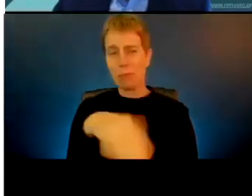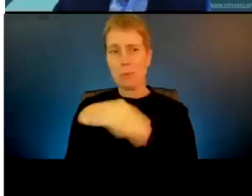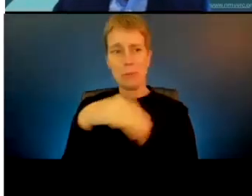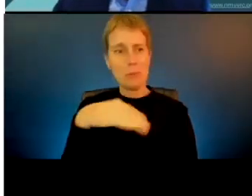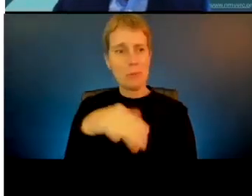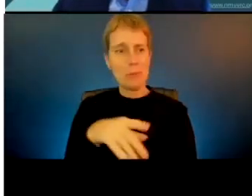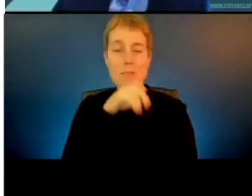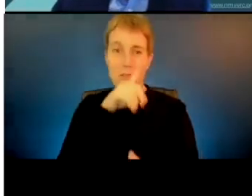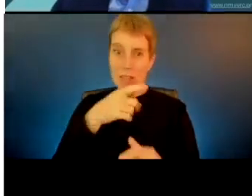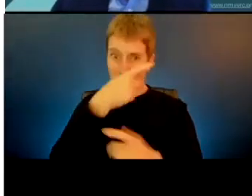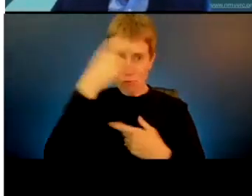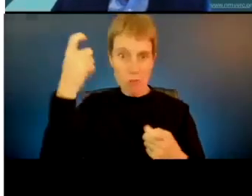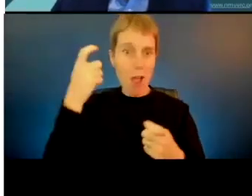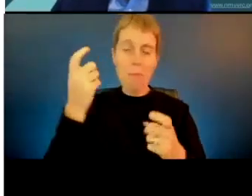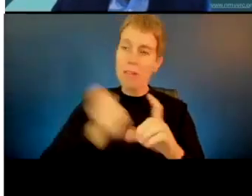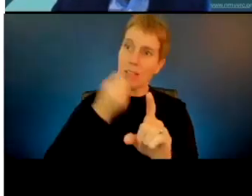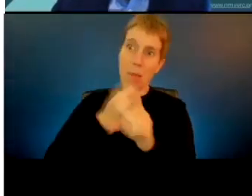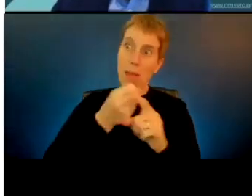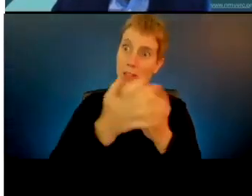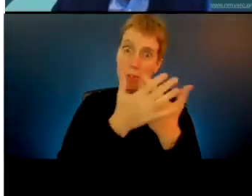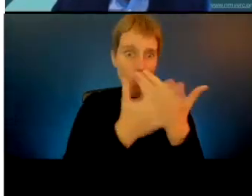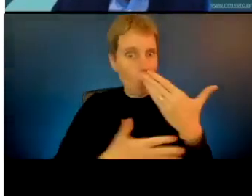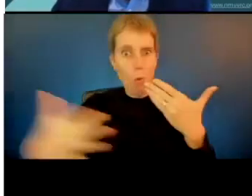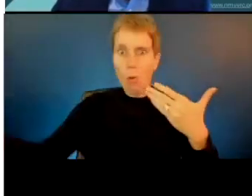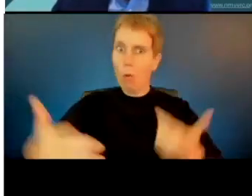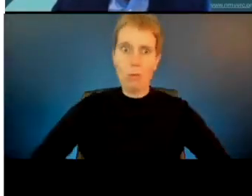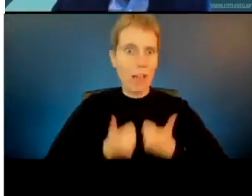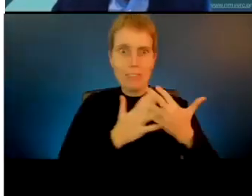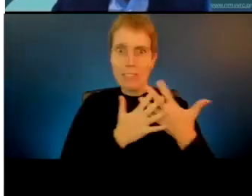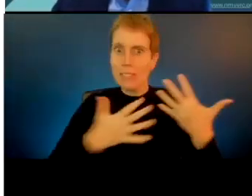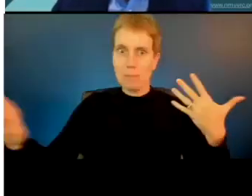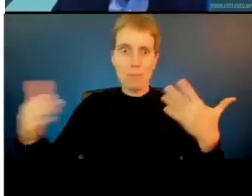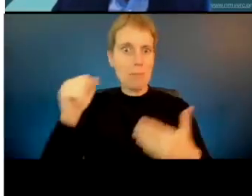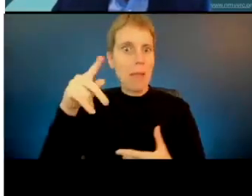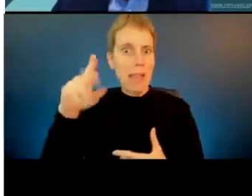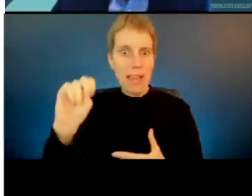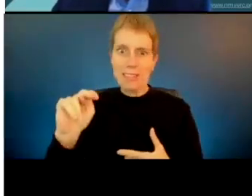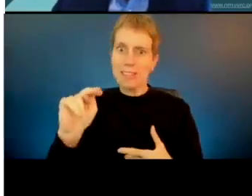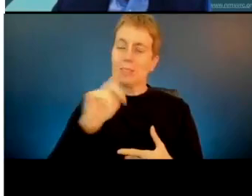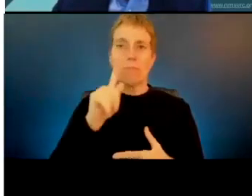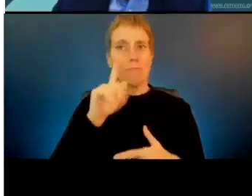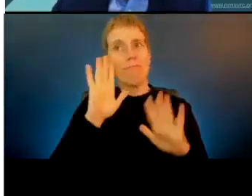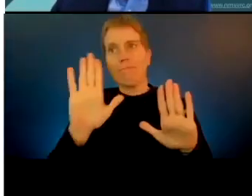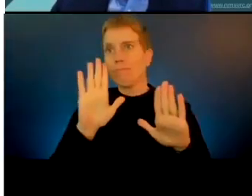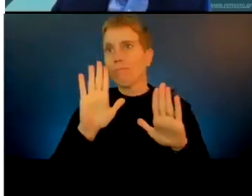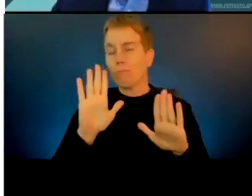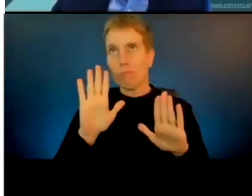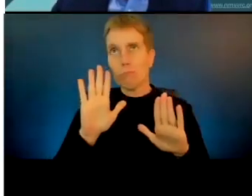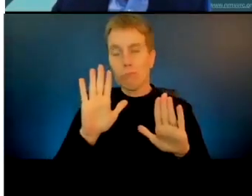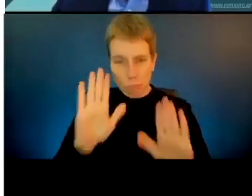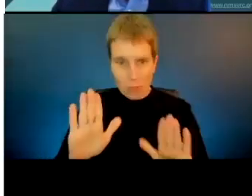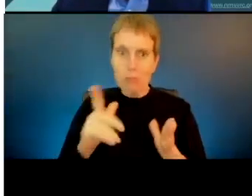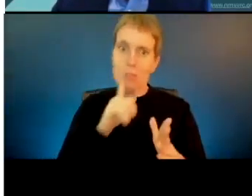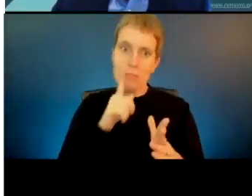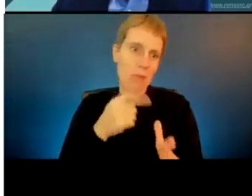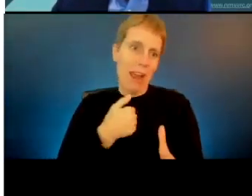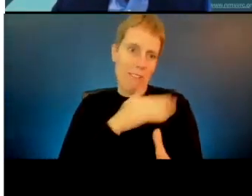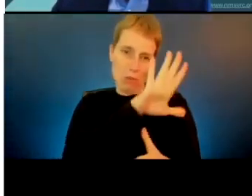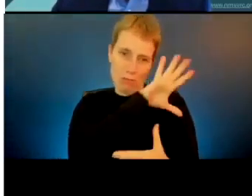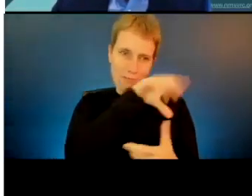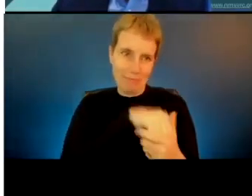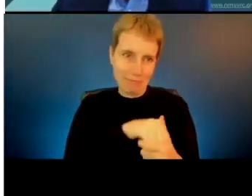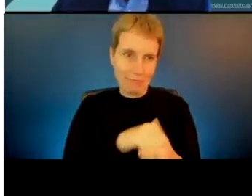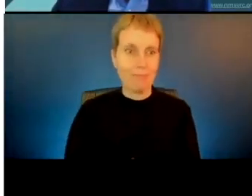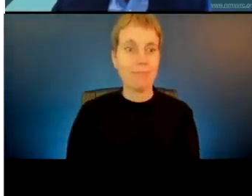hall. And now to our panelists. I am pleased to present Dr. Alyssa Reingold, who will be providing an overview of